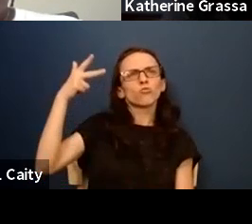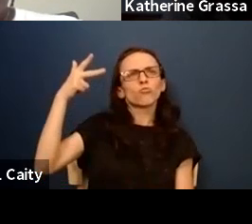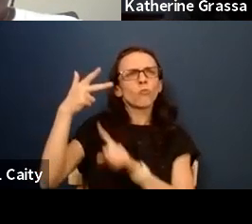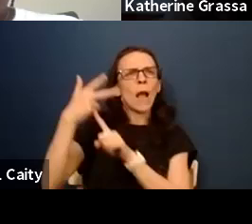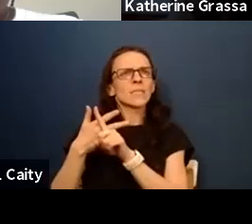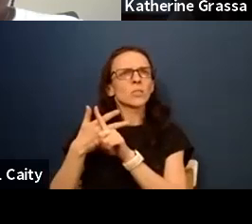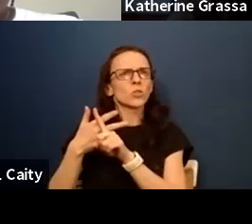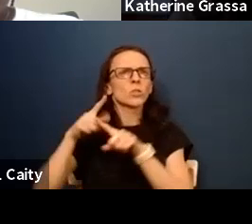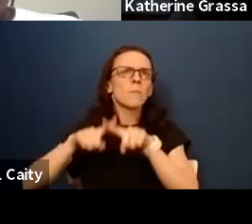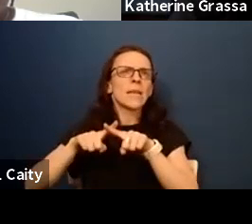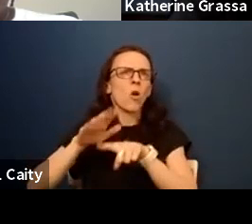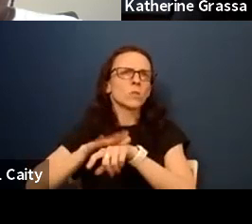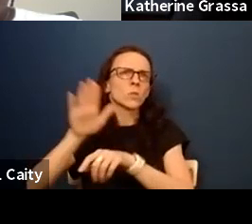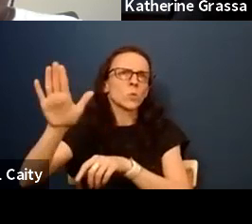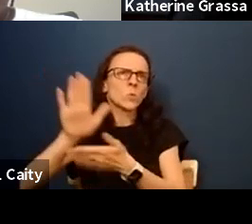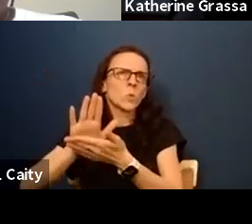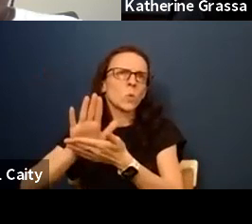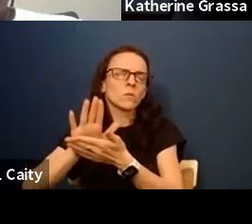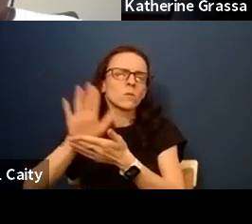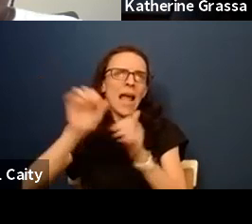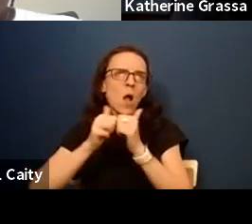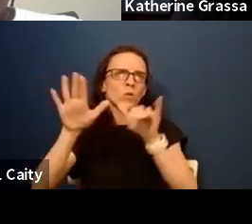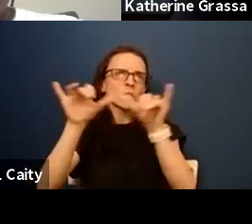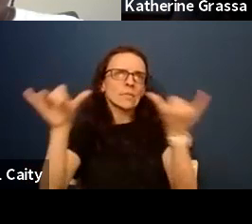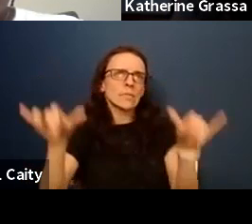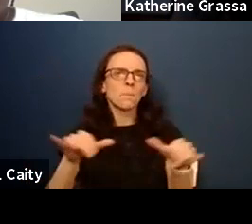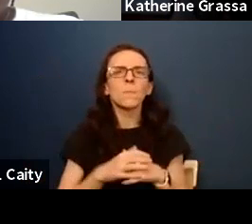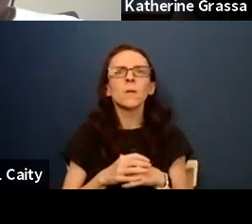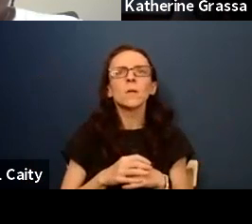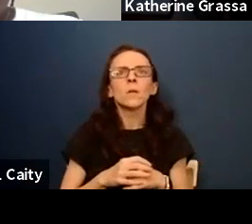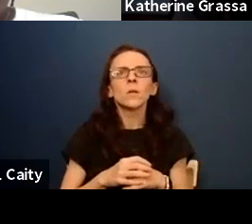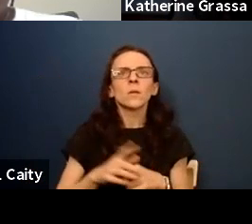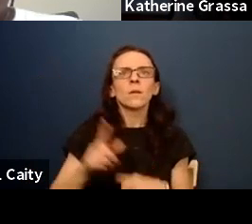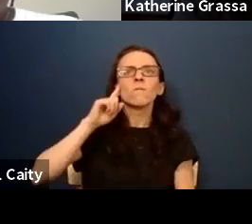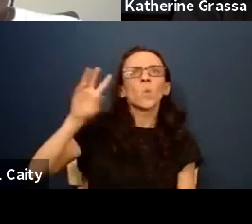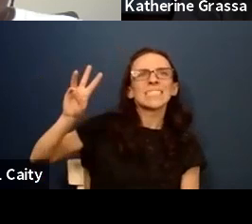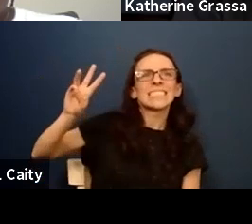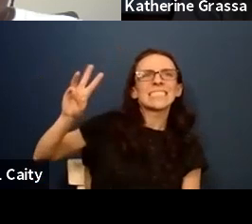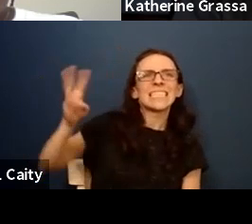depending upon how the school does their grades. For sixth grade,